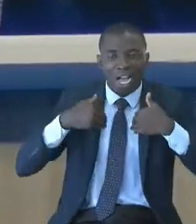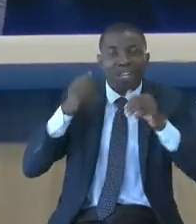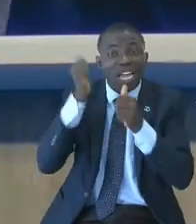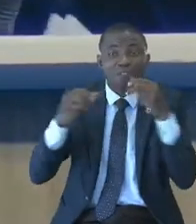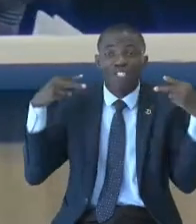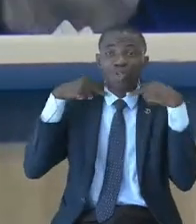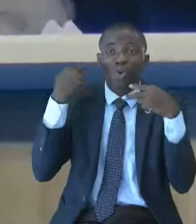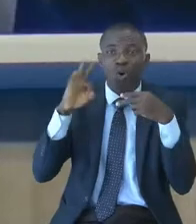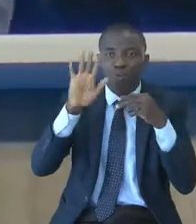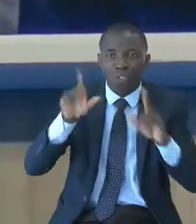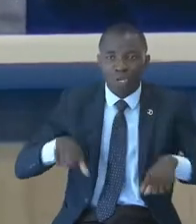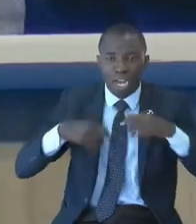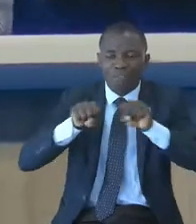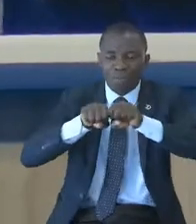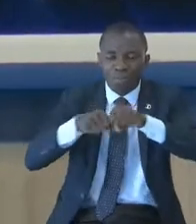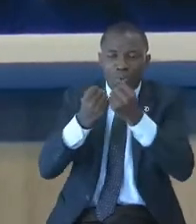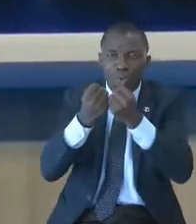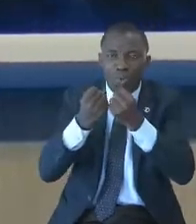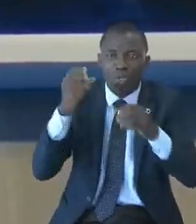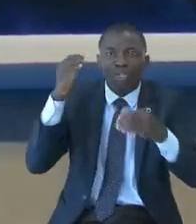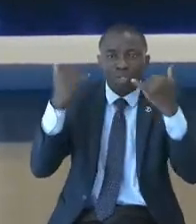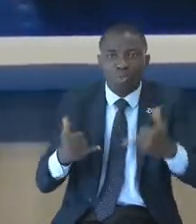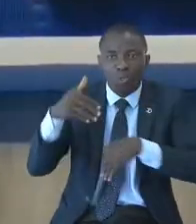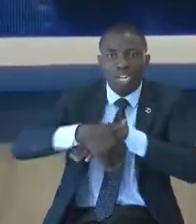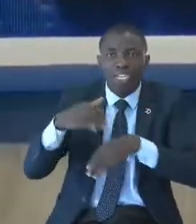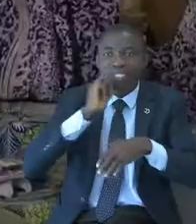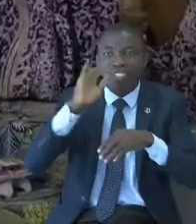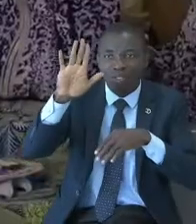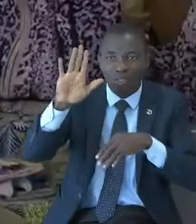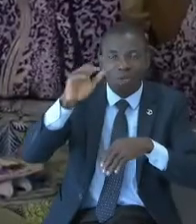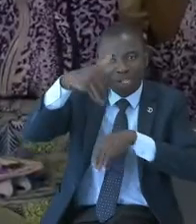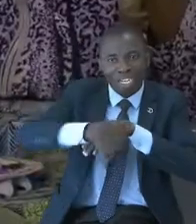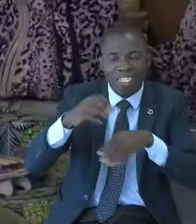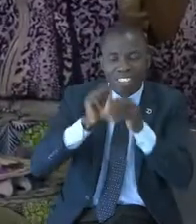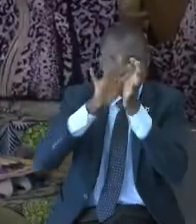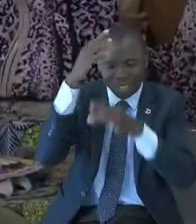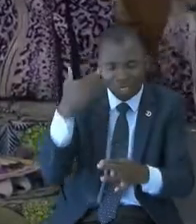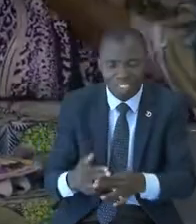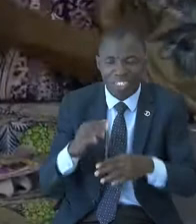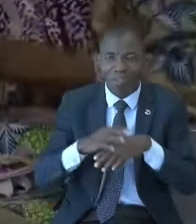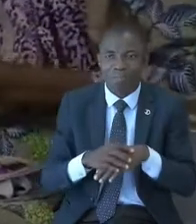life broken. Tonight is your night in Jesus' name.